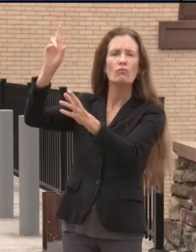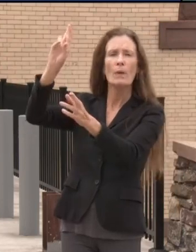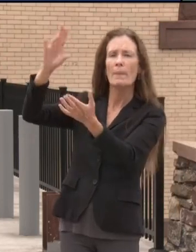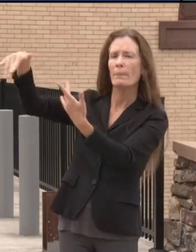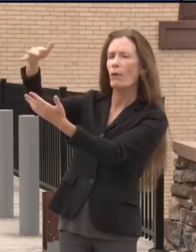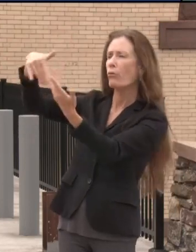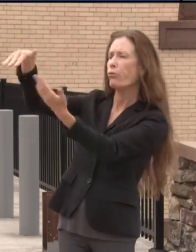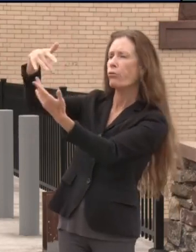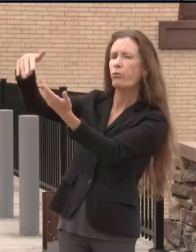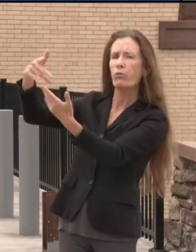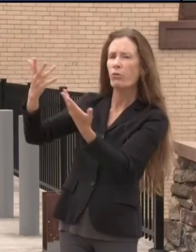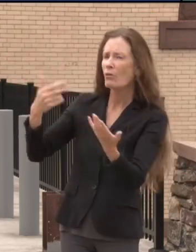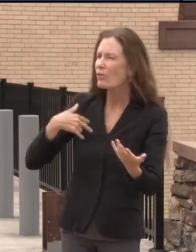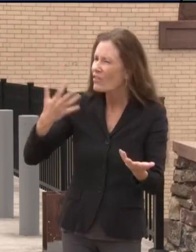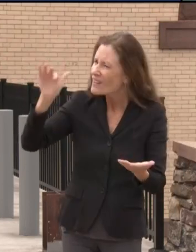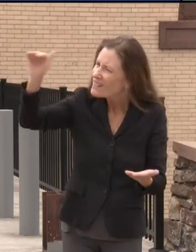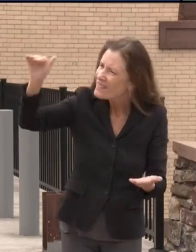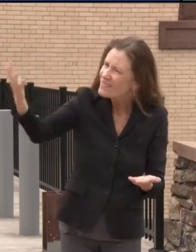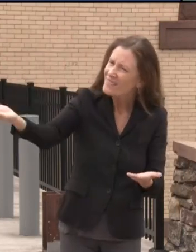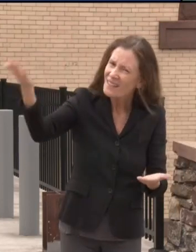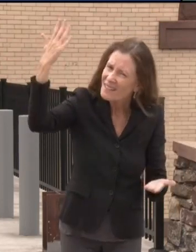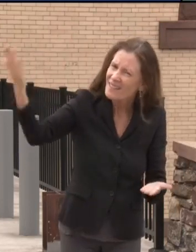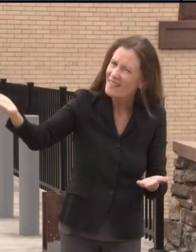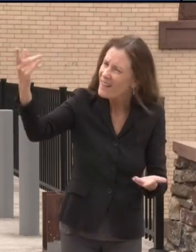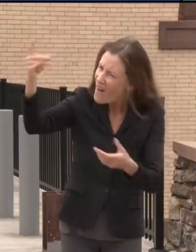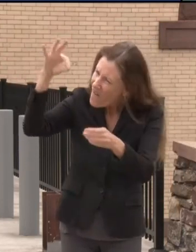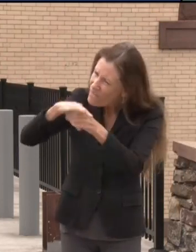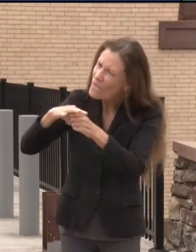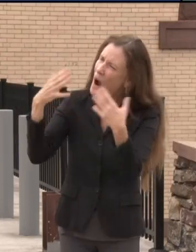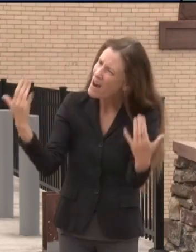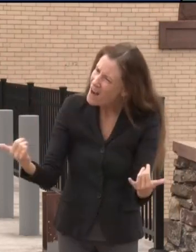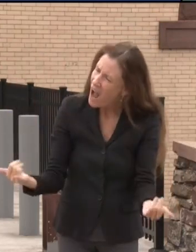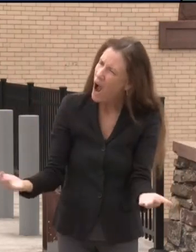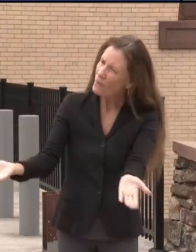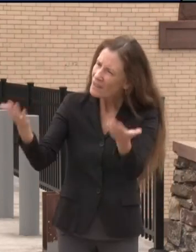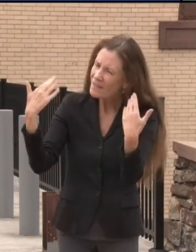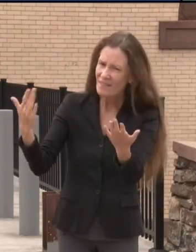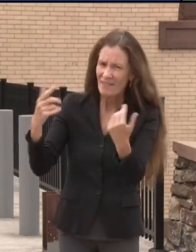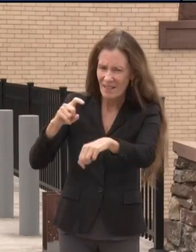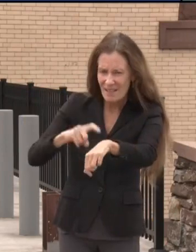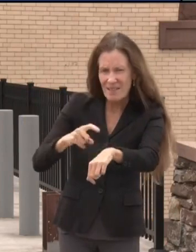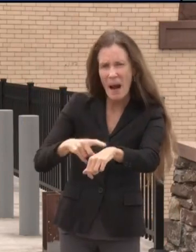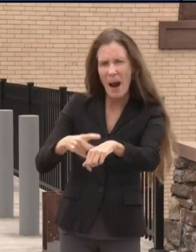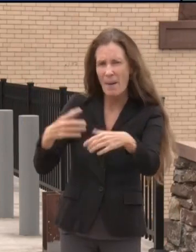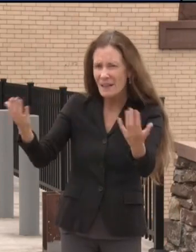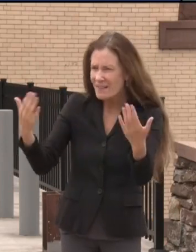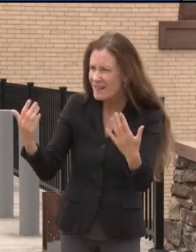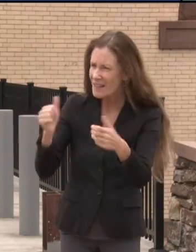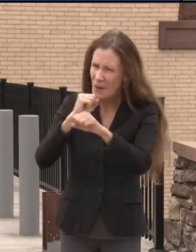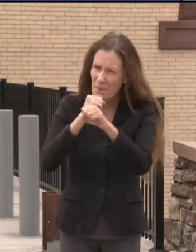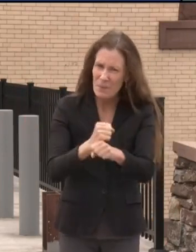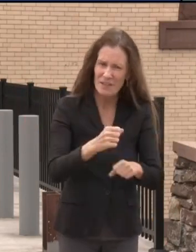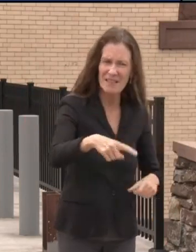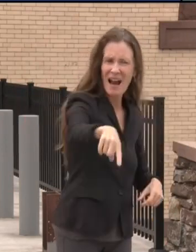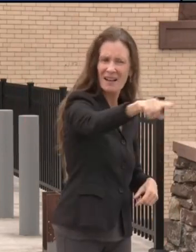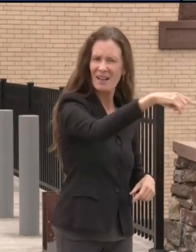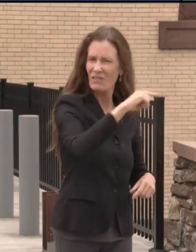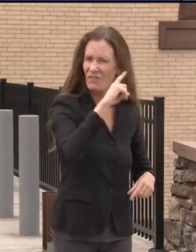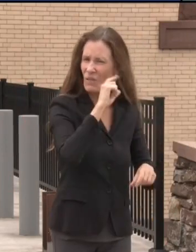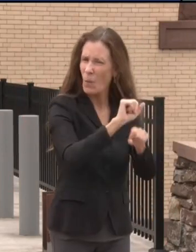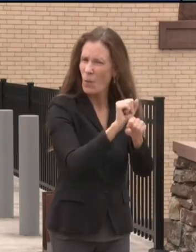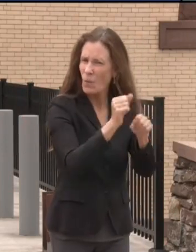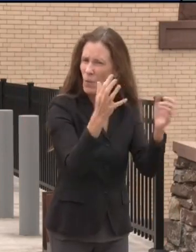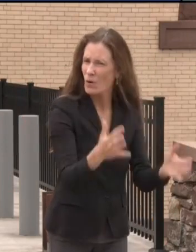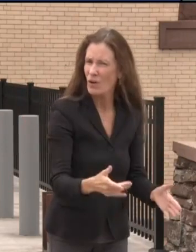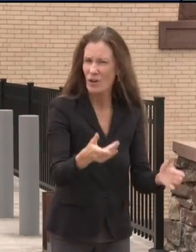this legislation up for a vote. The Healthy Employee, Healthy Workforce Act protects workers who choose or who are required to stay home